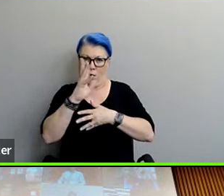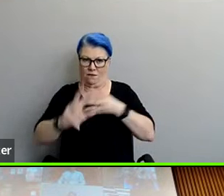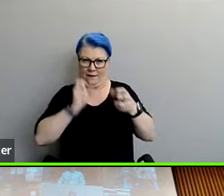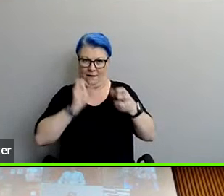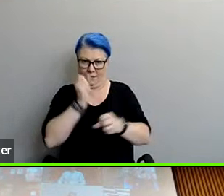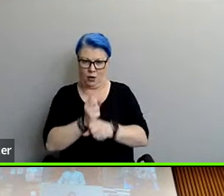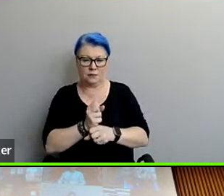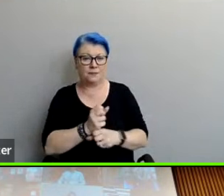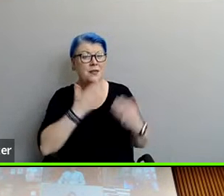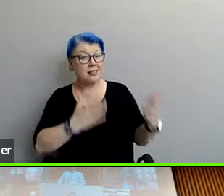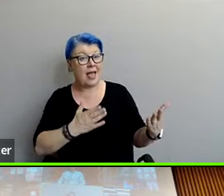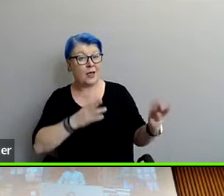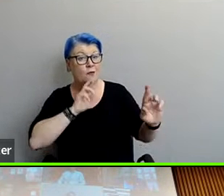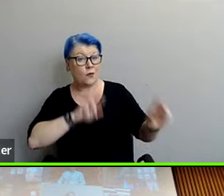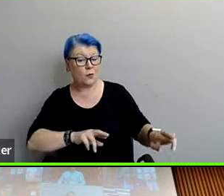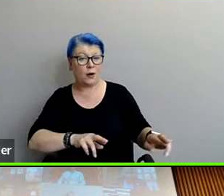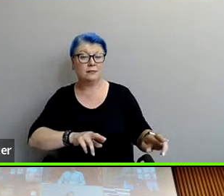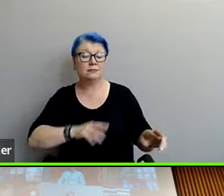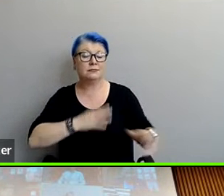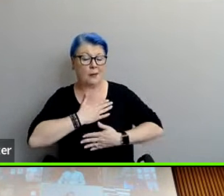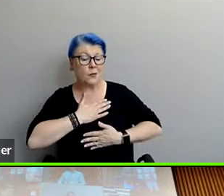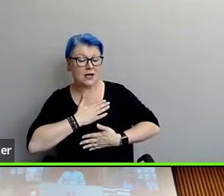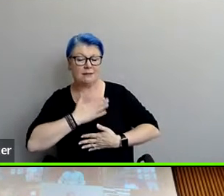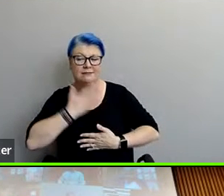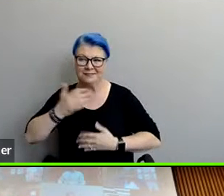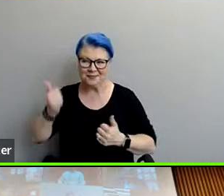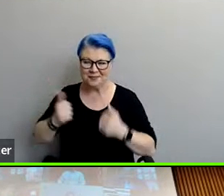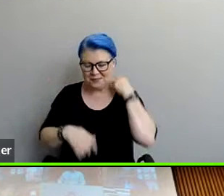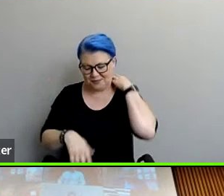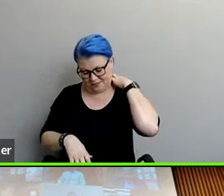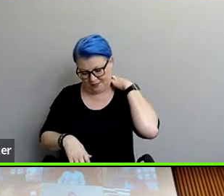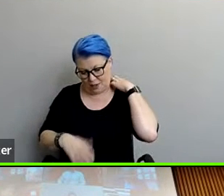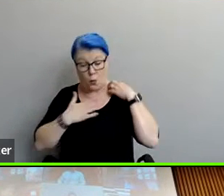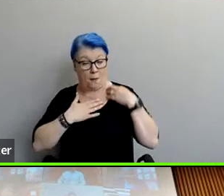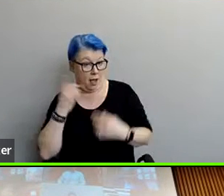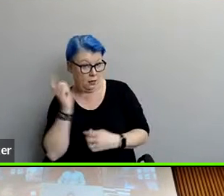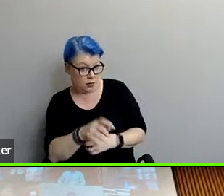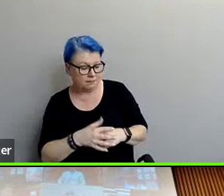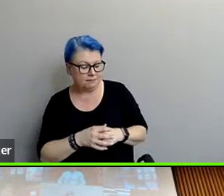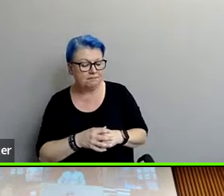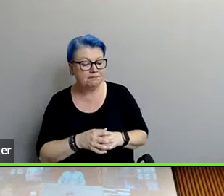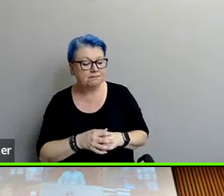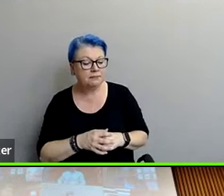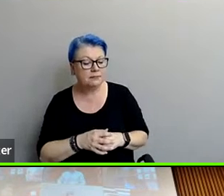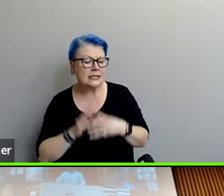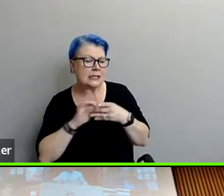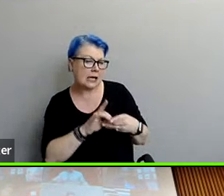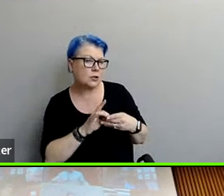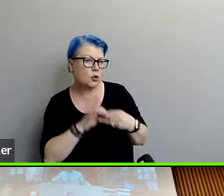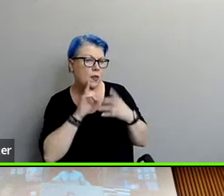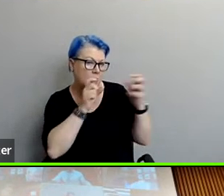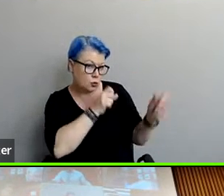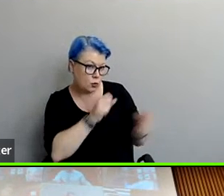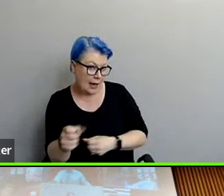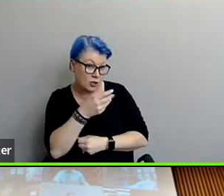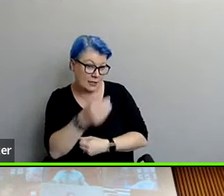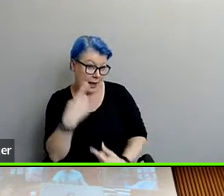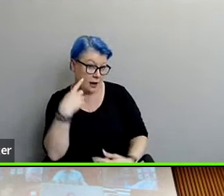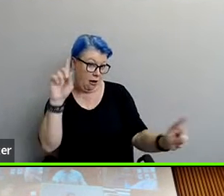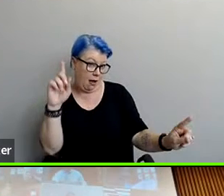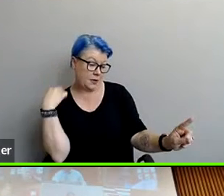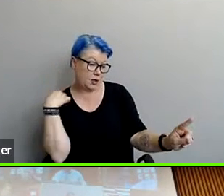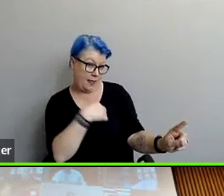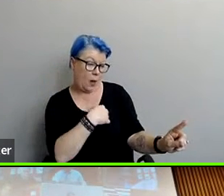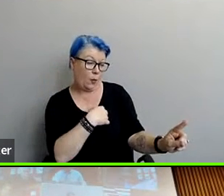Thank you for the report, I appreciate it. My question is regarding the strategies and the accomplishments that we